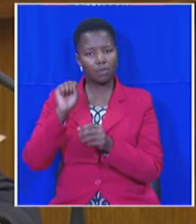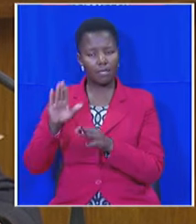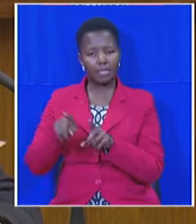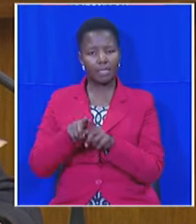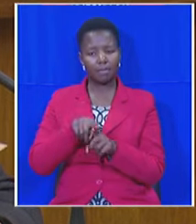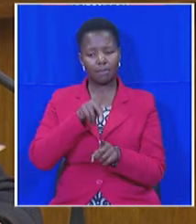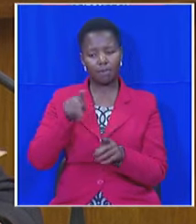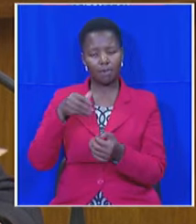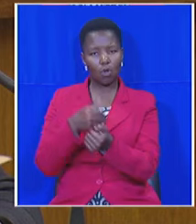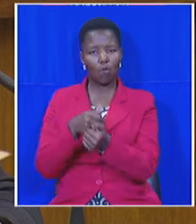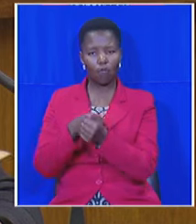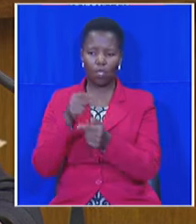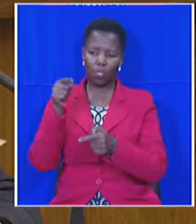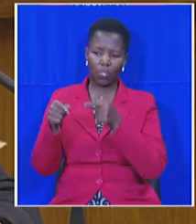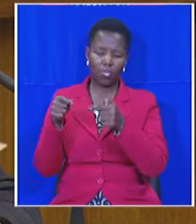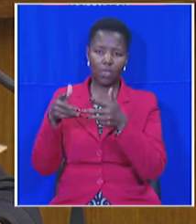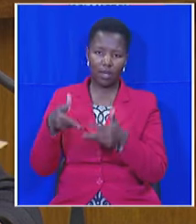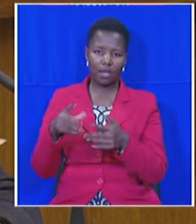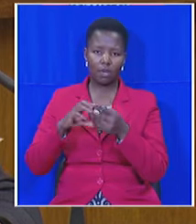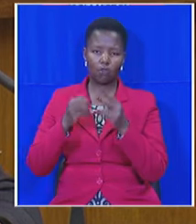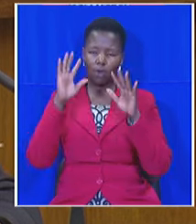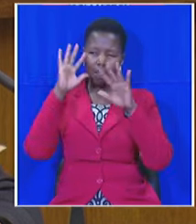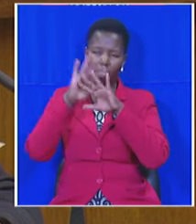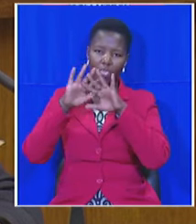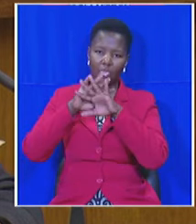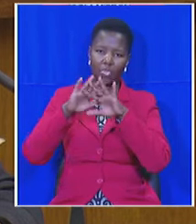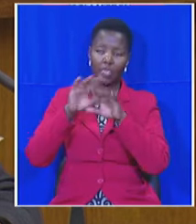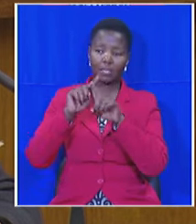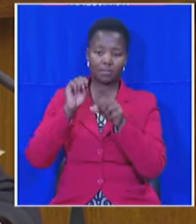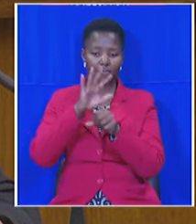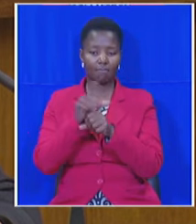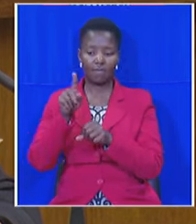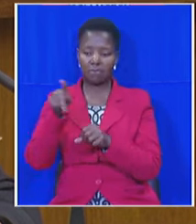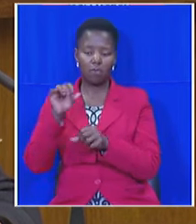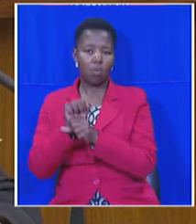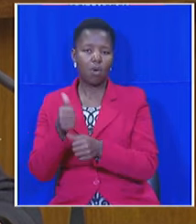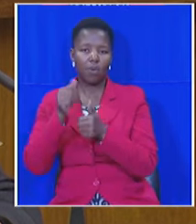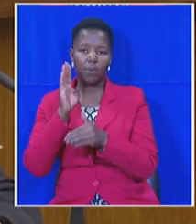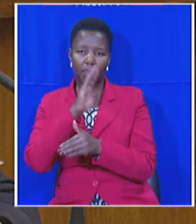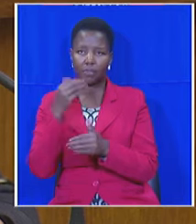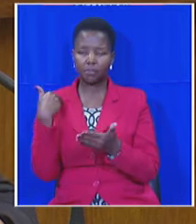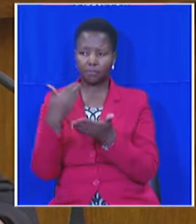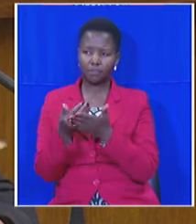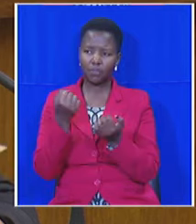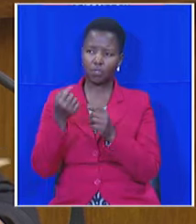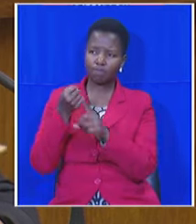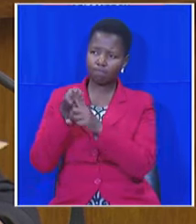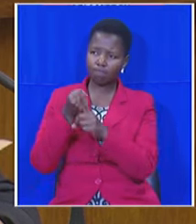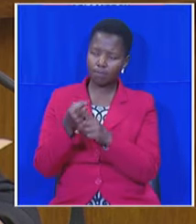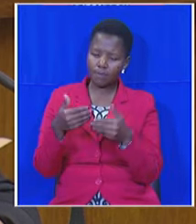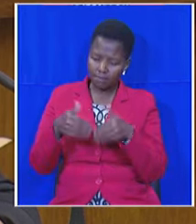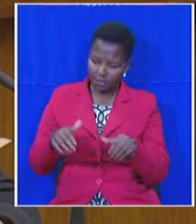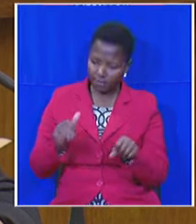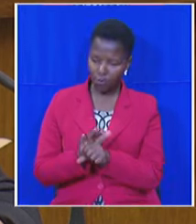Protector, are being used to muzzle and render ineffectual this office, which has, along with our courts, been shown to act without fear, favour or